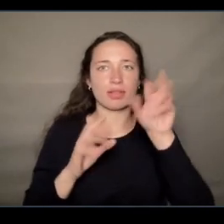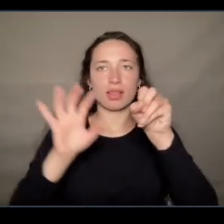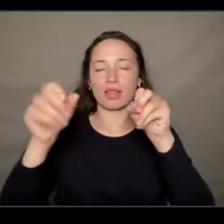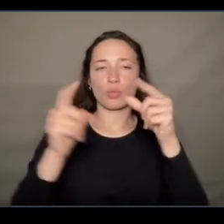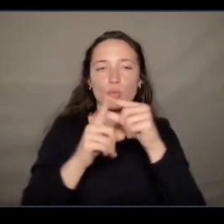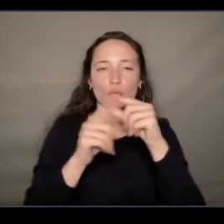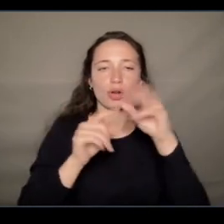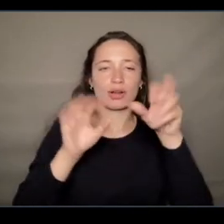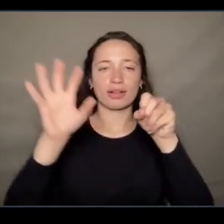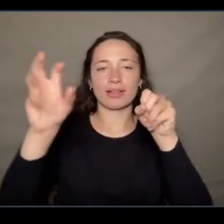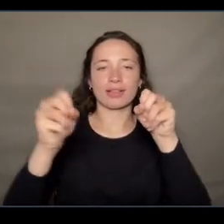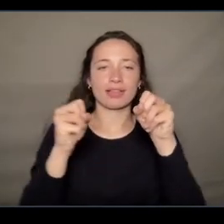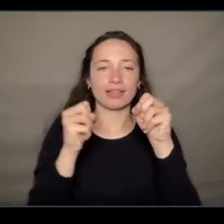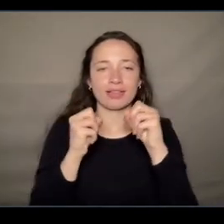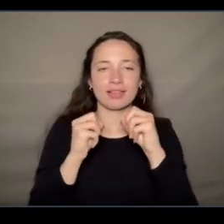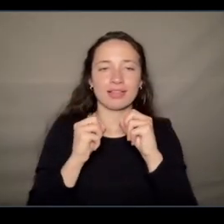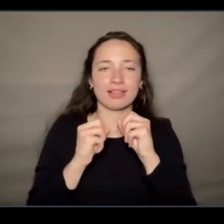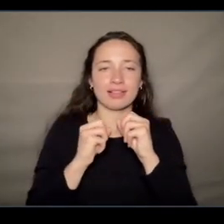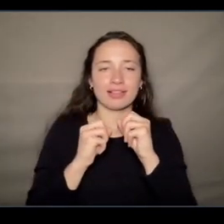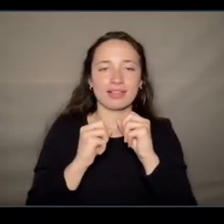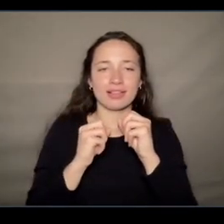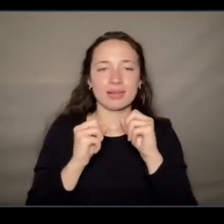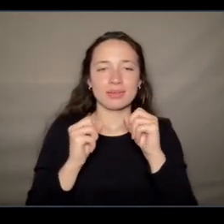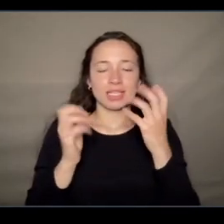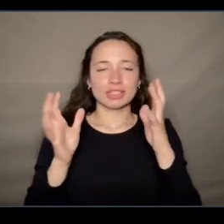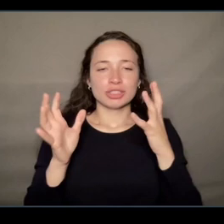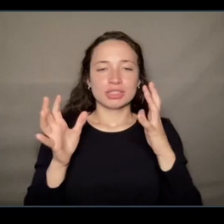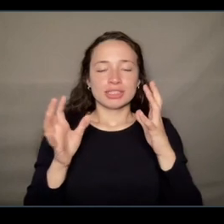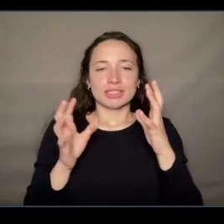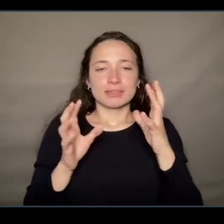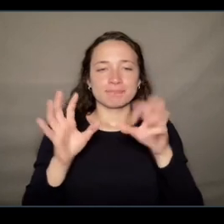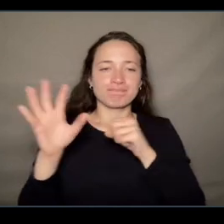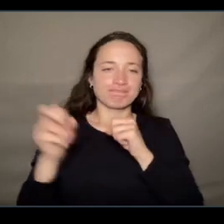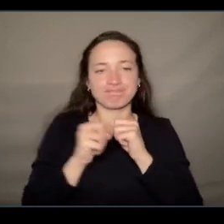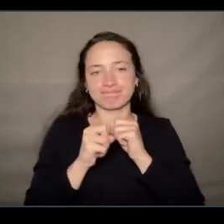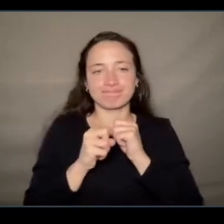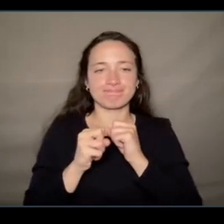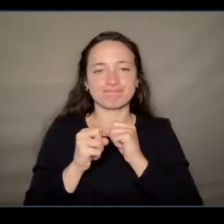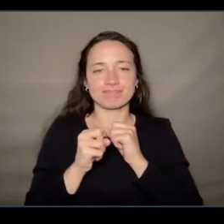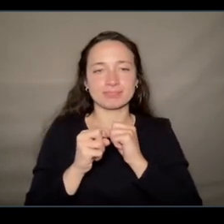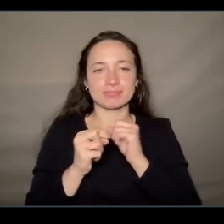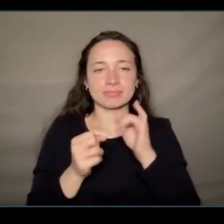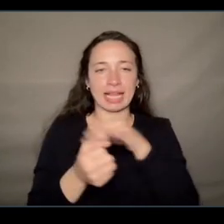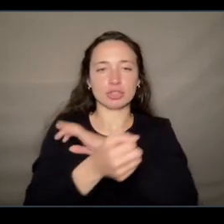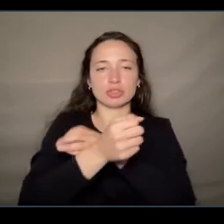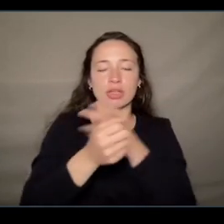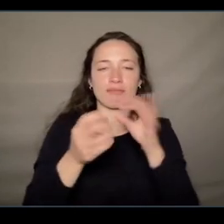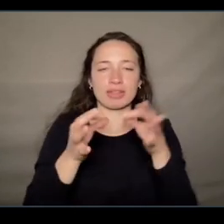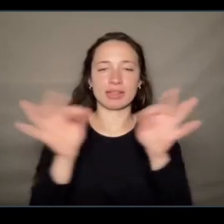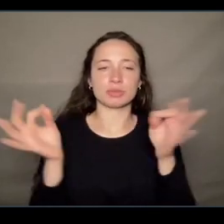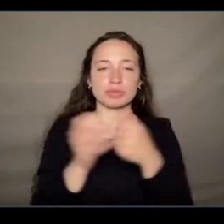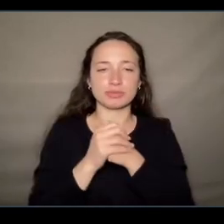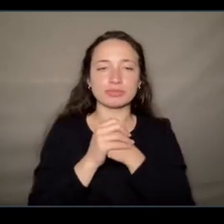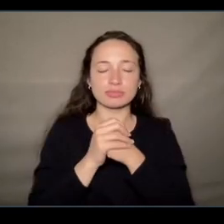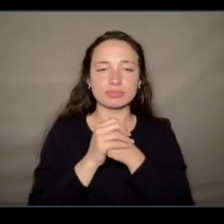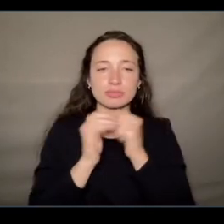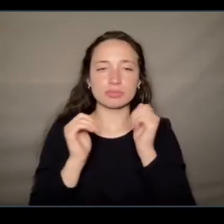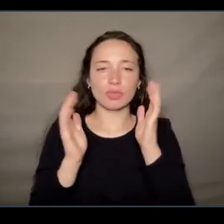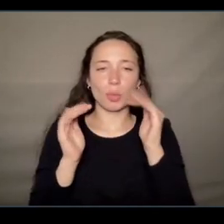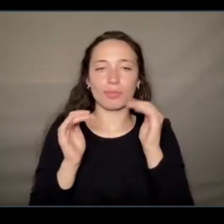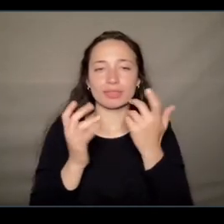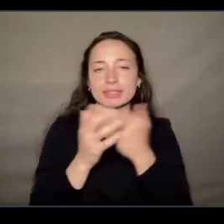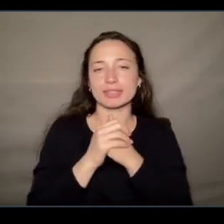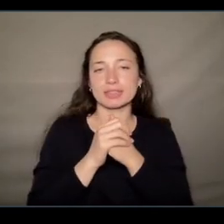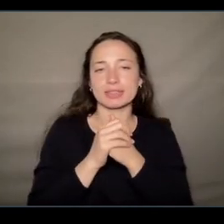I'm catching a word on the wind. I'm catching something of that energy of language that's